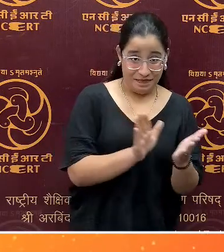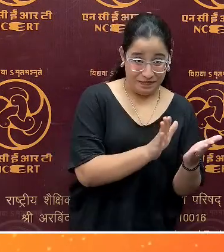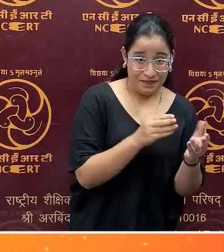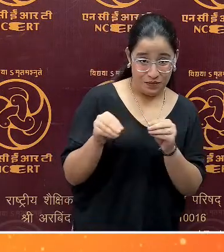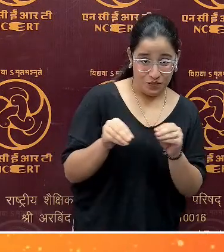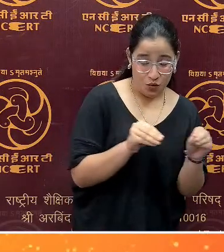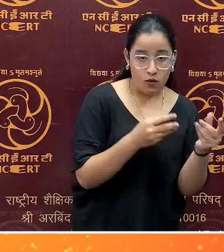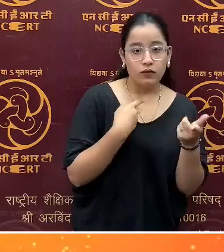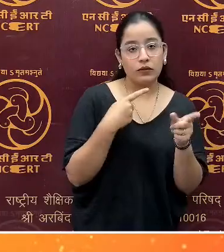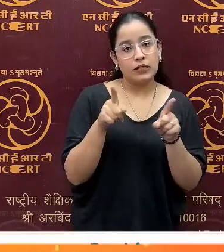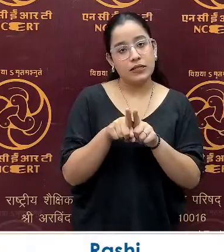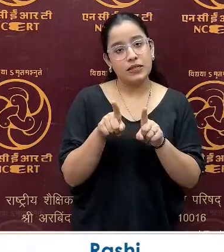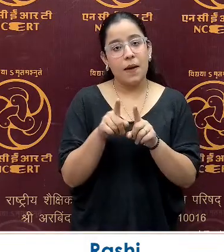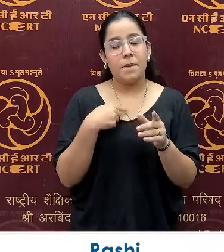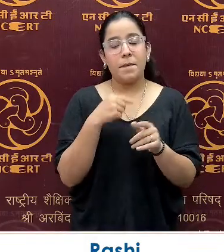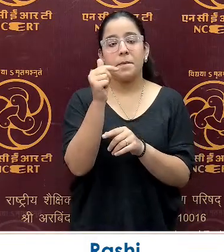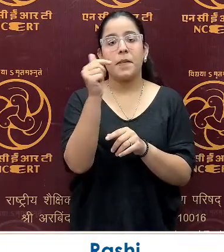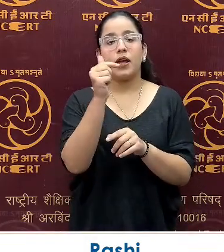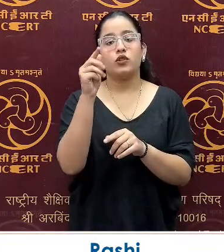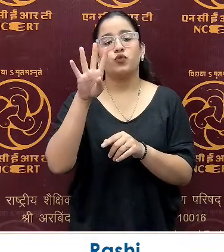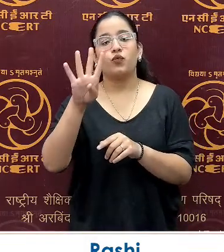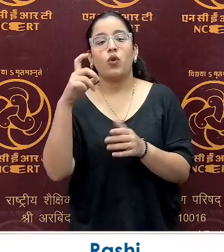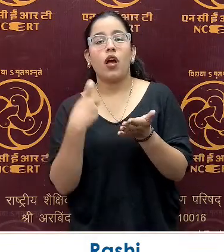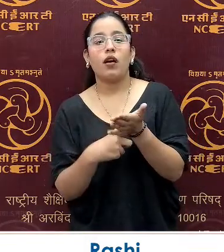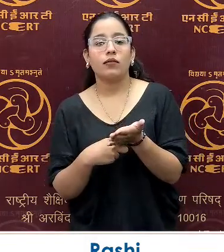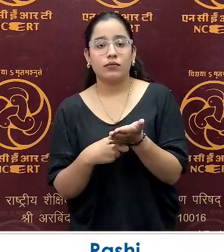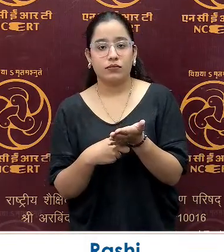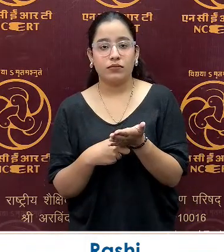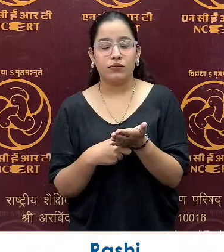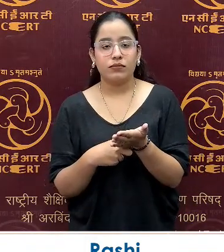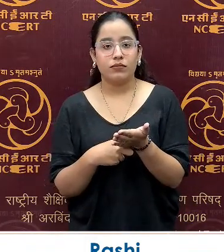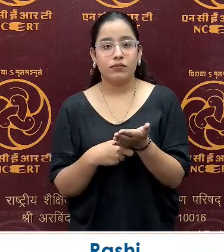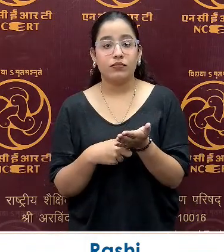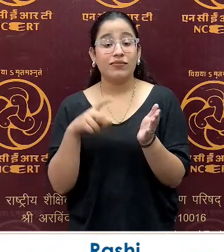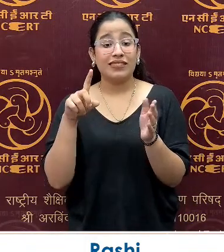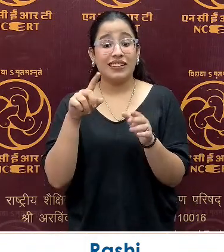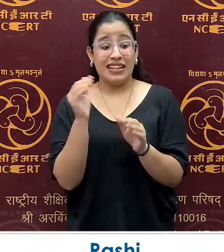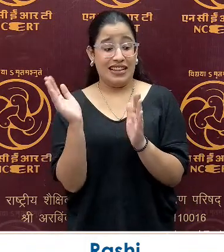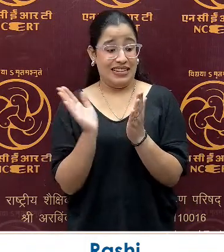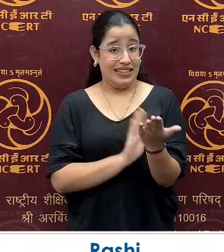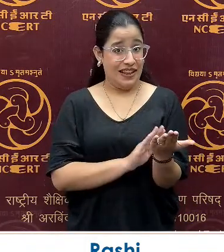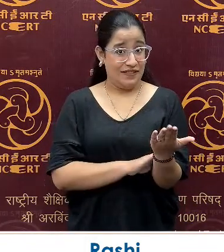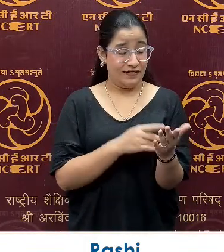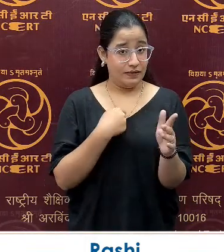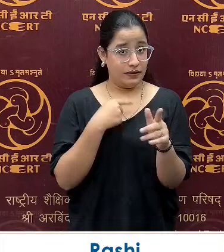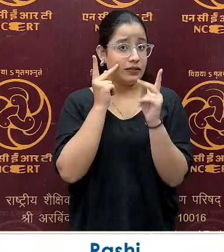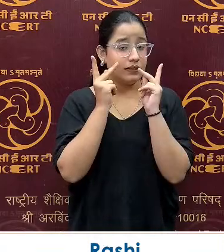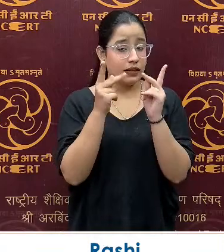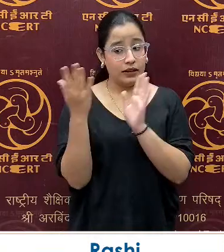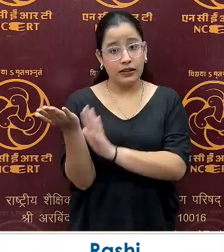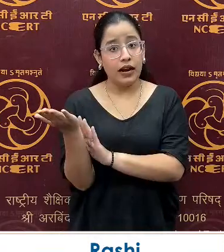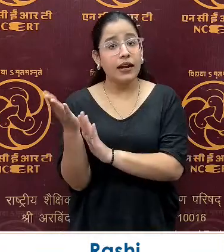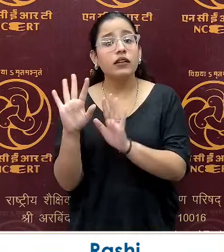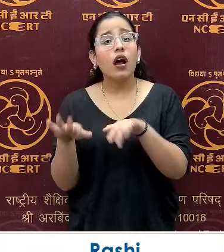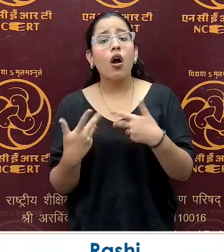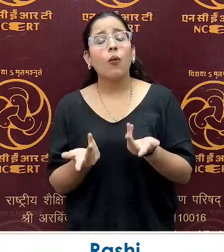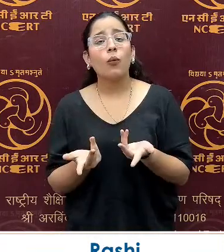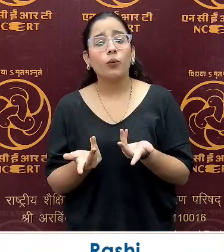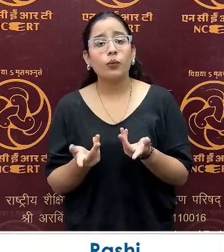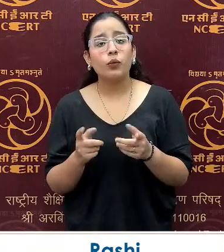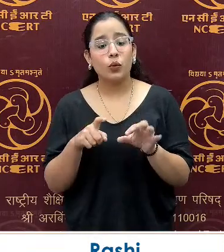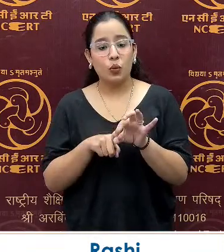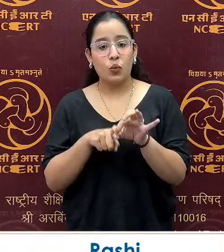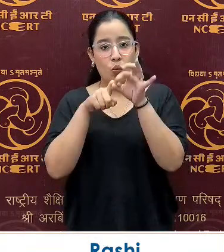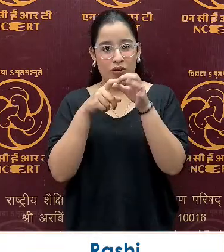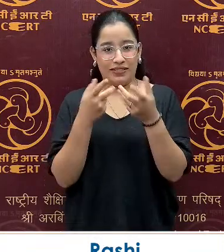side, it comes as minus OR. Now what is left on the right side? The quantity that is